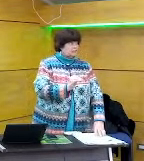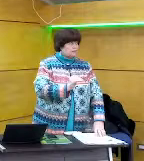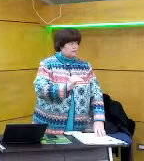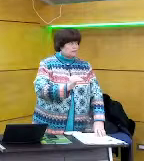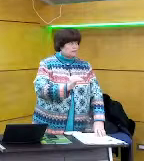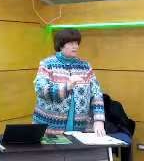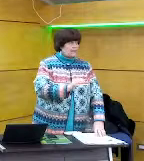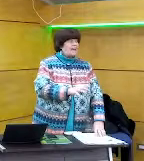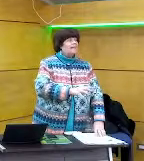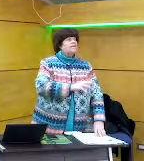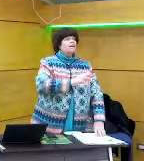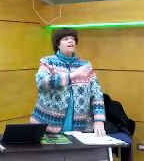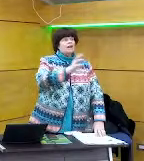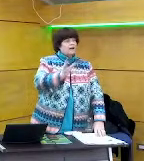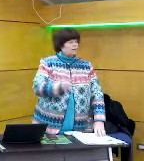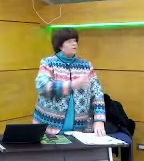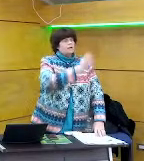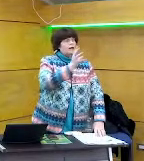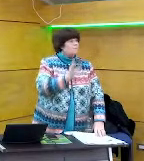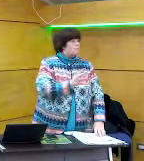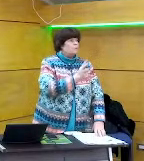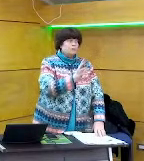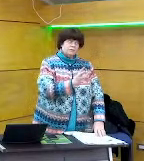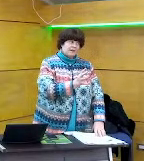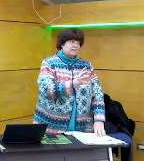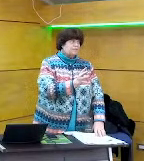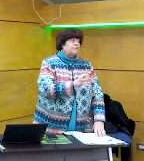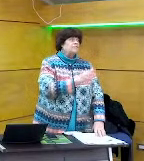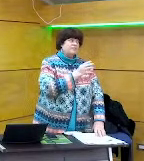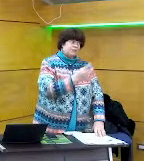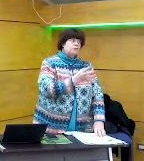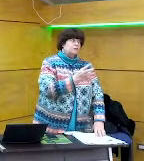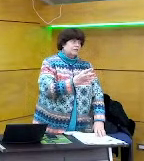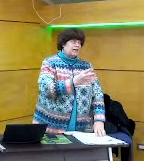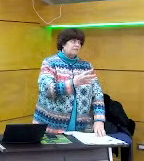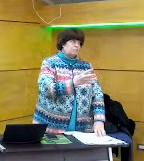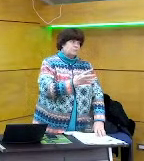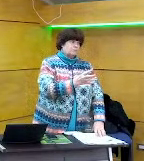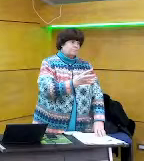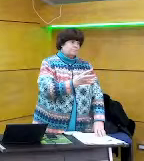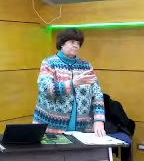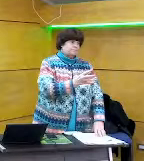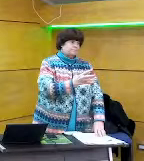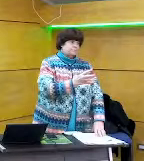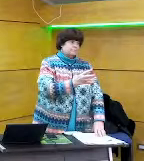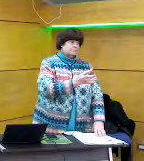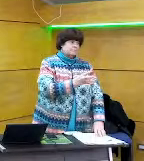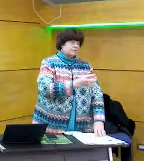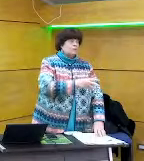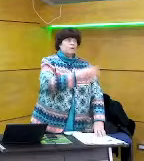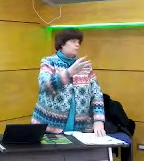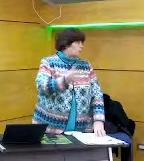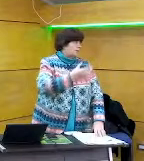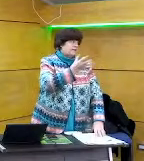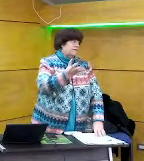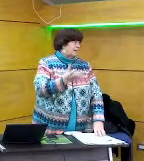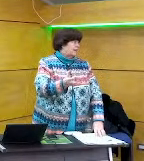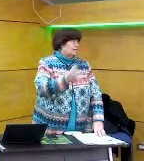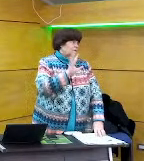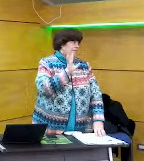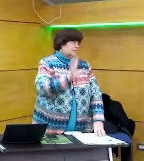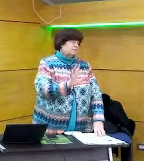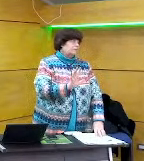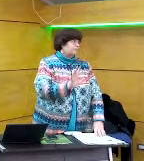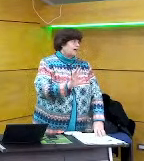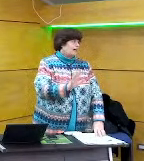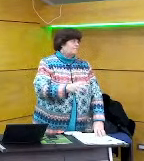stage and come up with those activities in your classroom, or